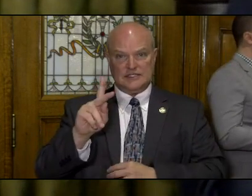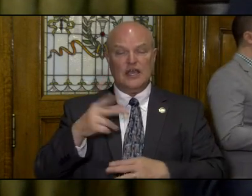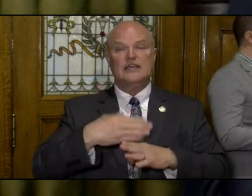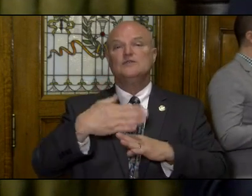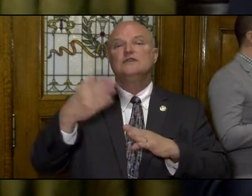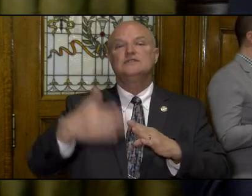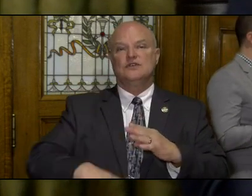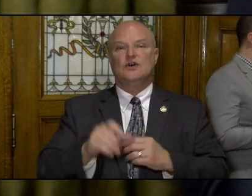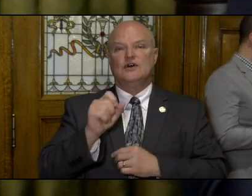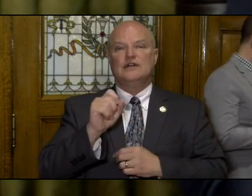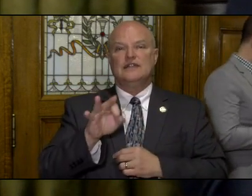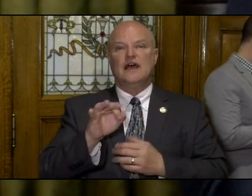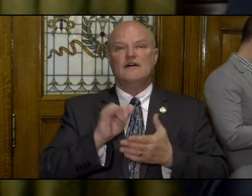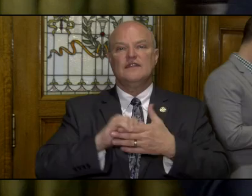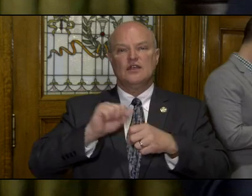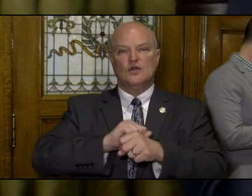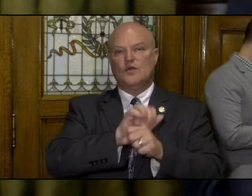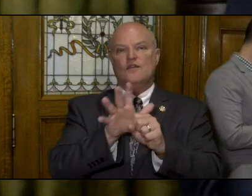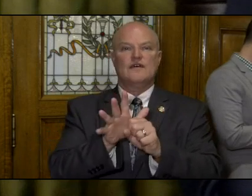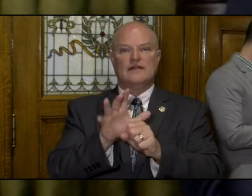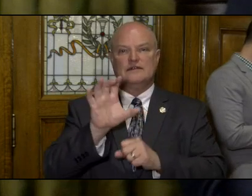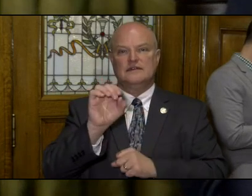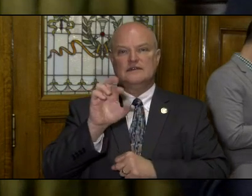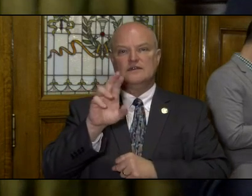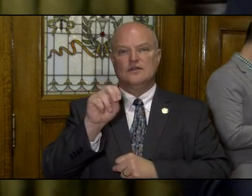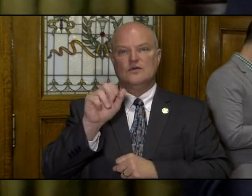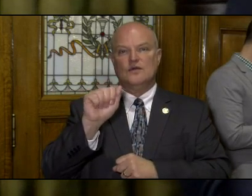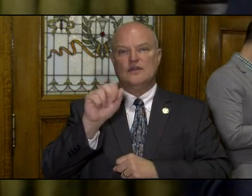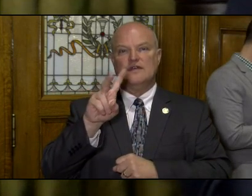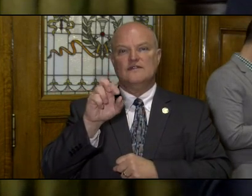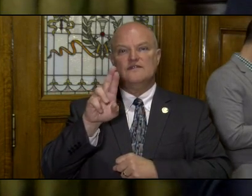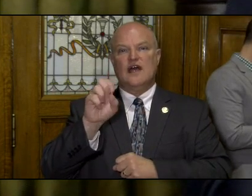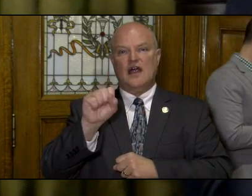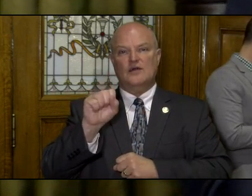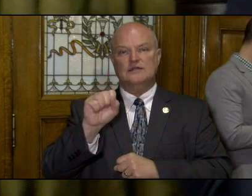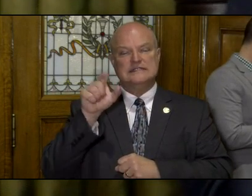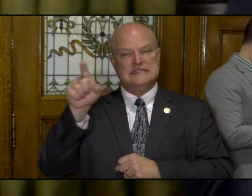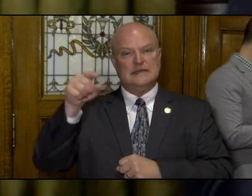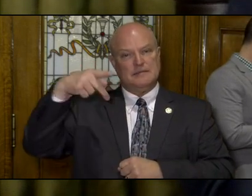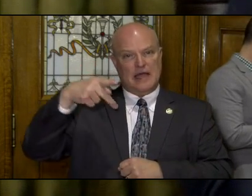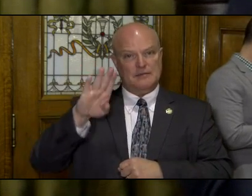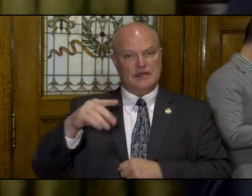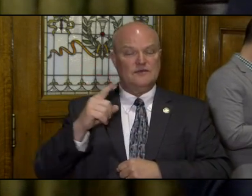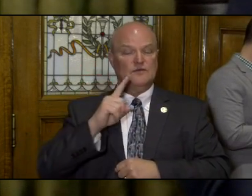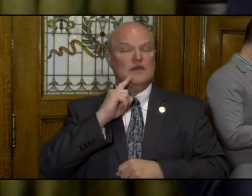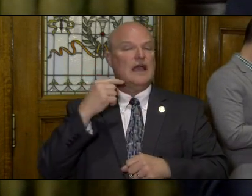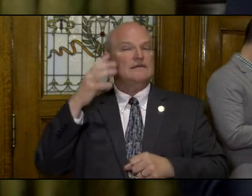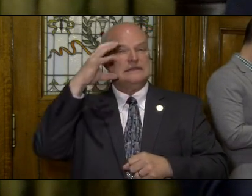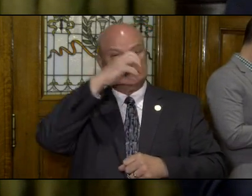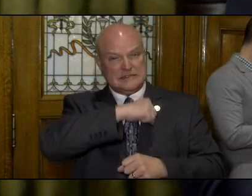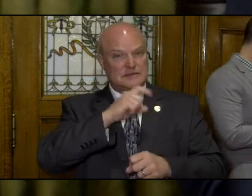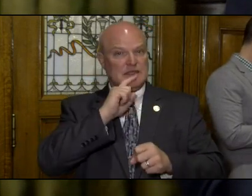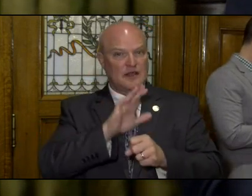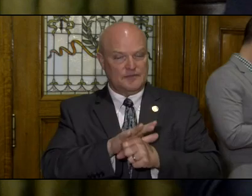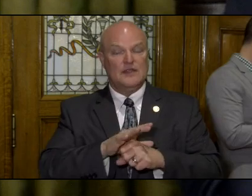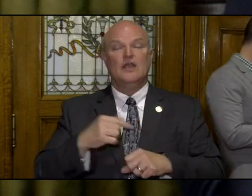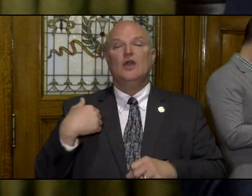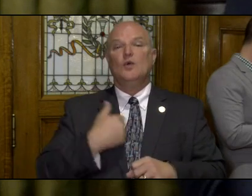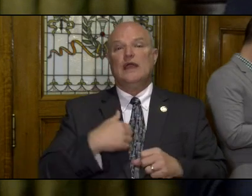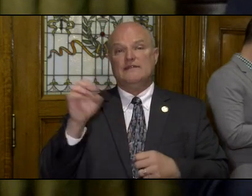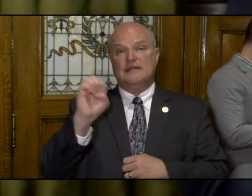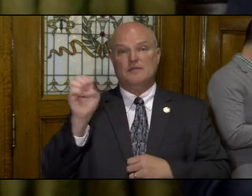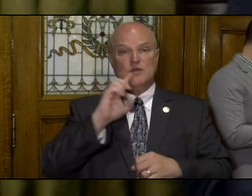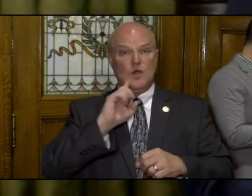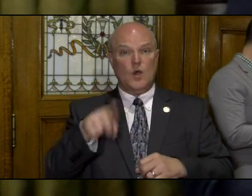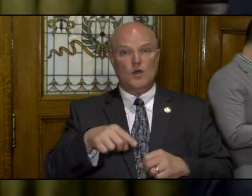a result of the coronavirus case that we have a presumptive confirmation of. And we have an